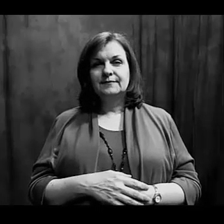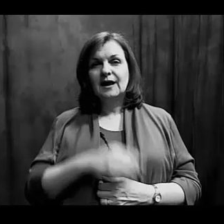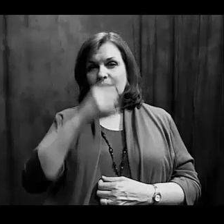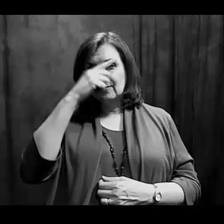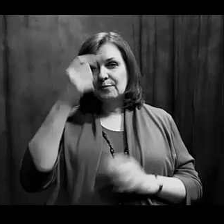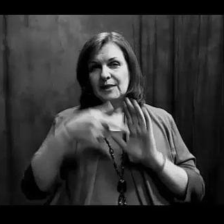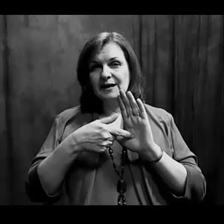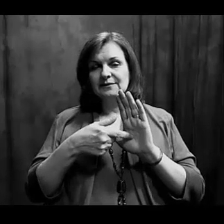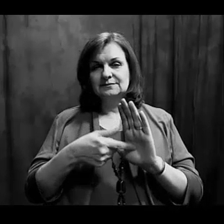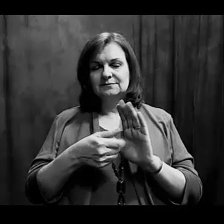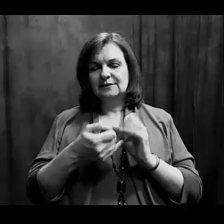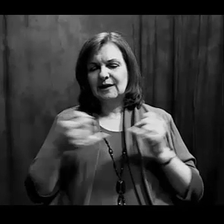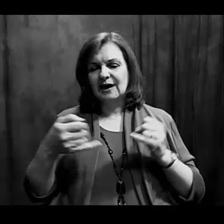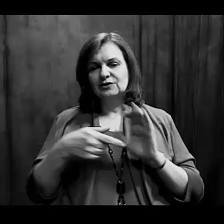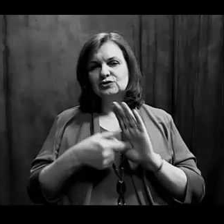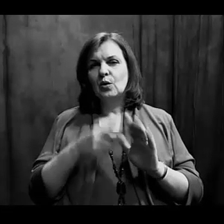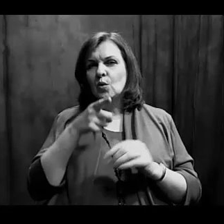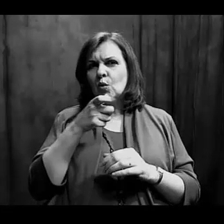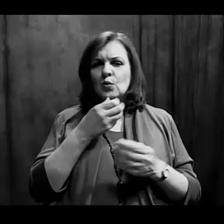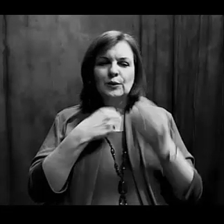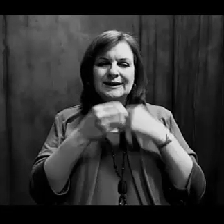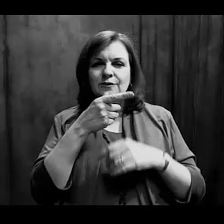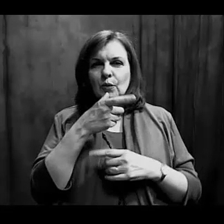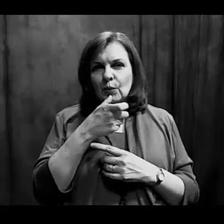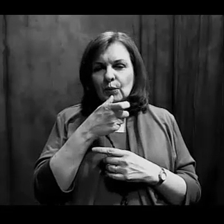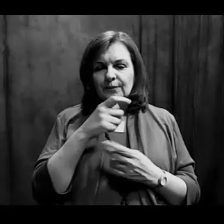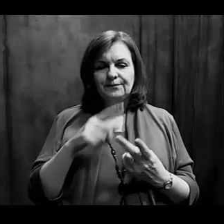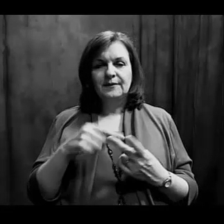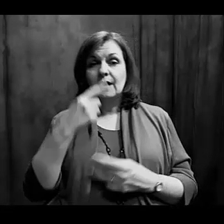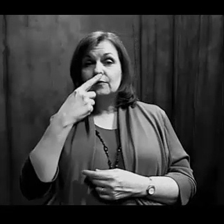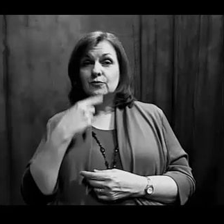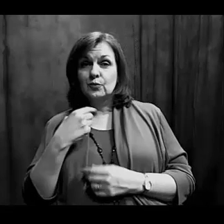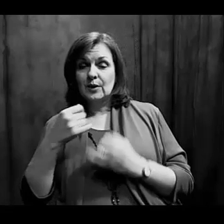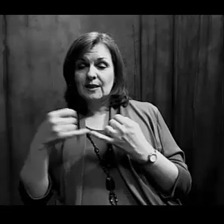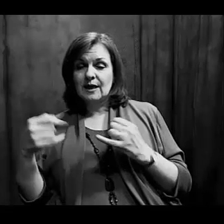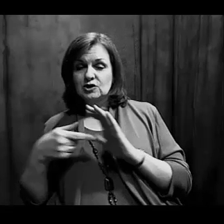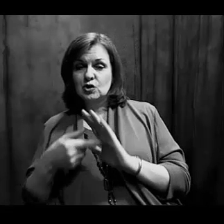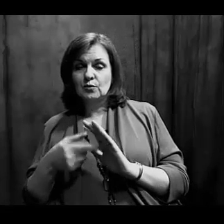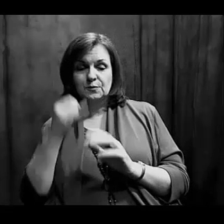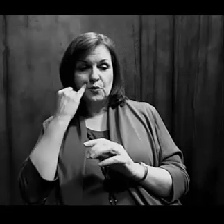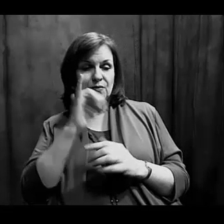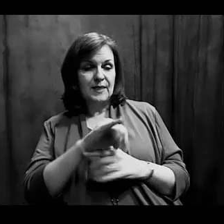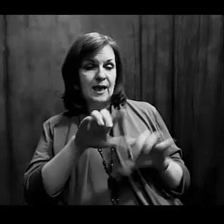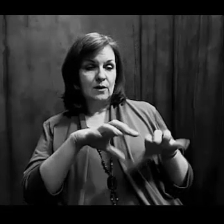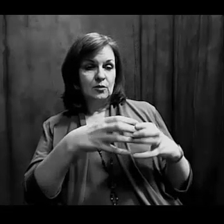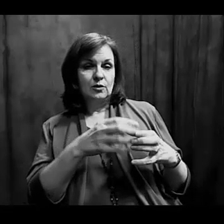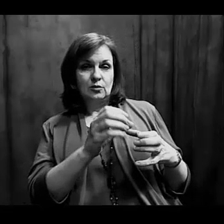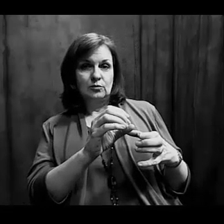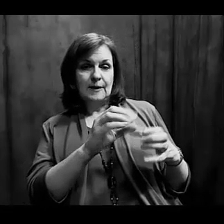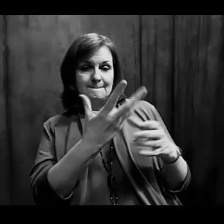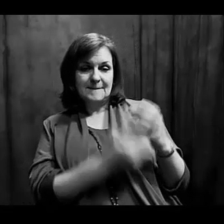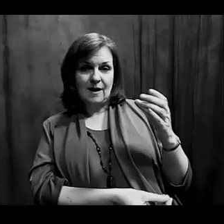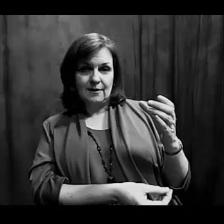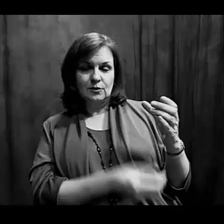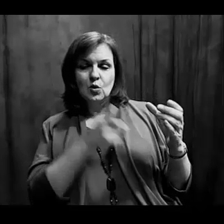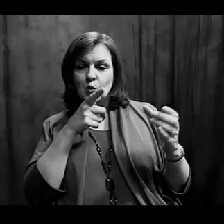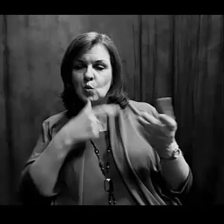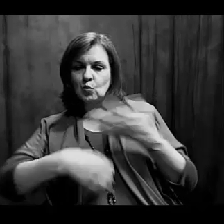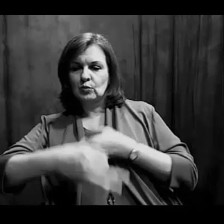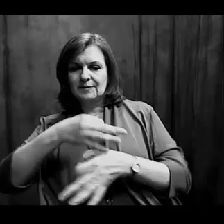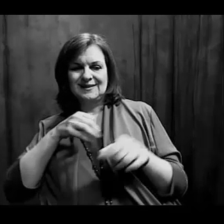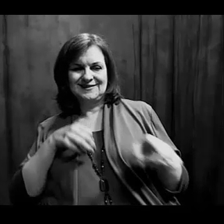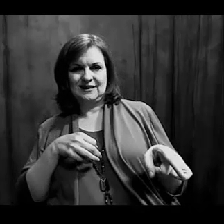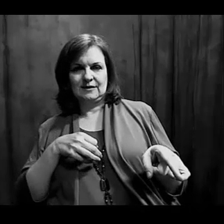Our black lines are showing us who eats who. The red line is showing that if an organism is